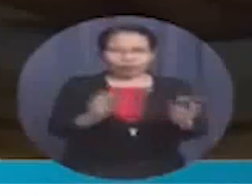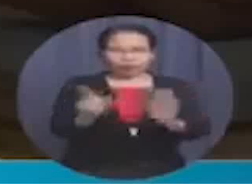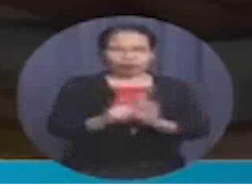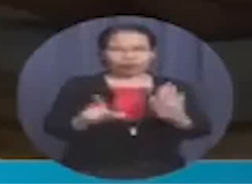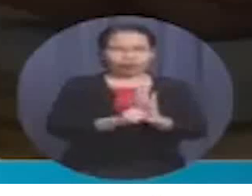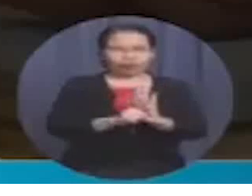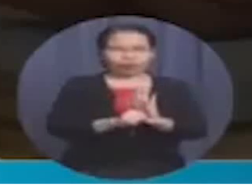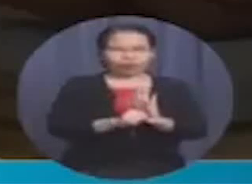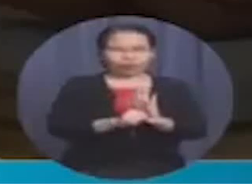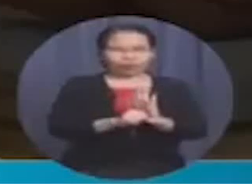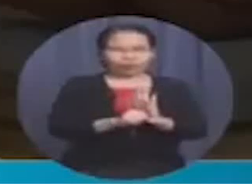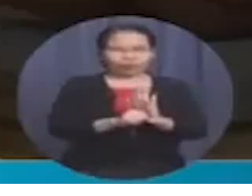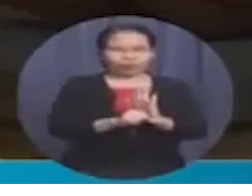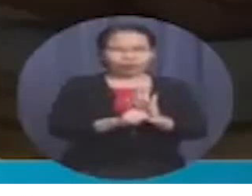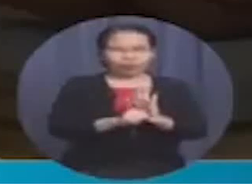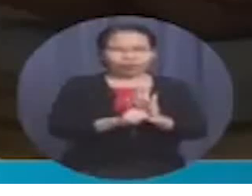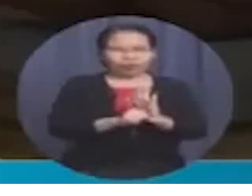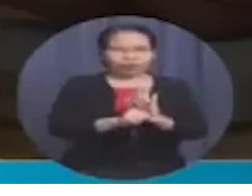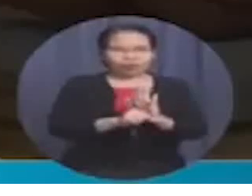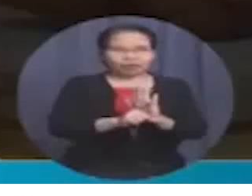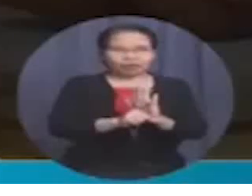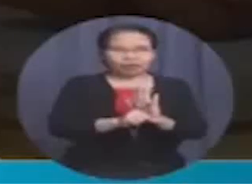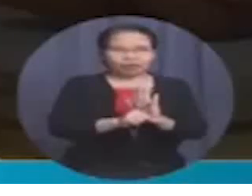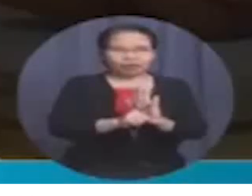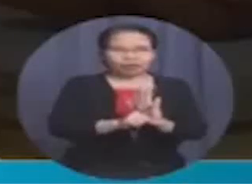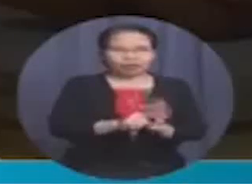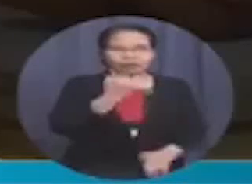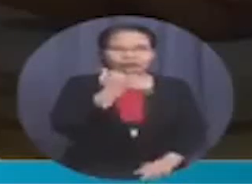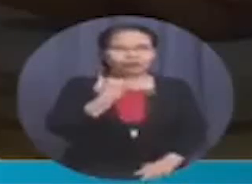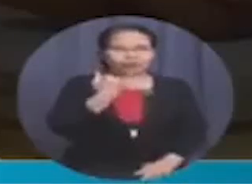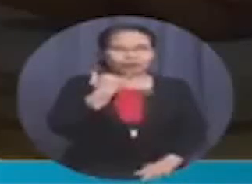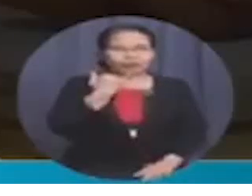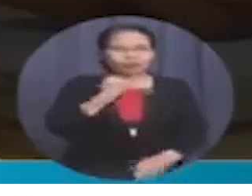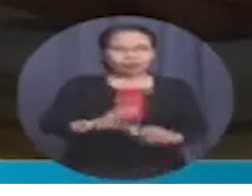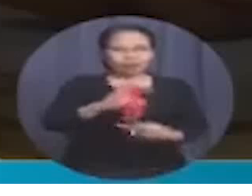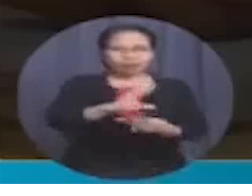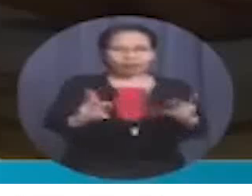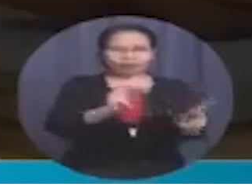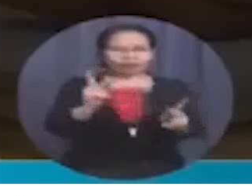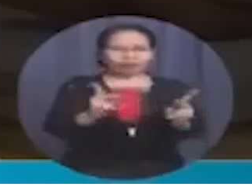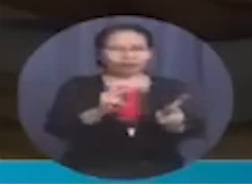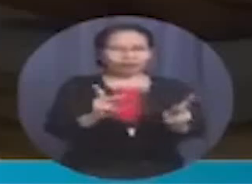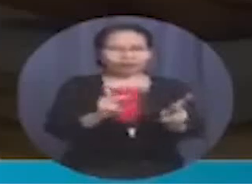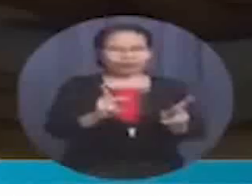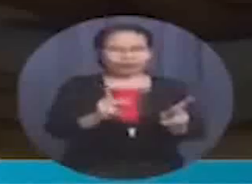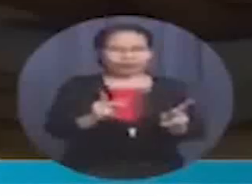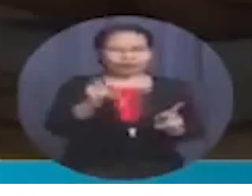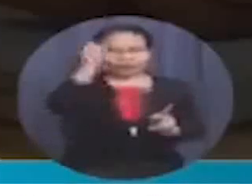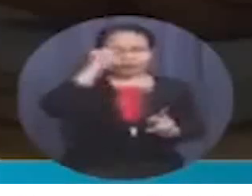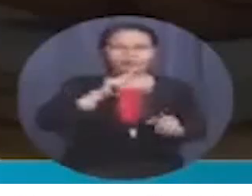law. God deserted Israel, His chosen people, wherein